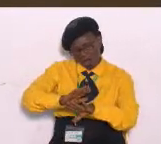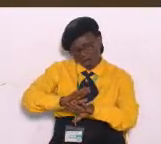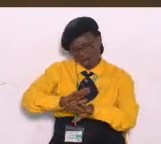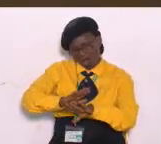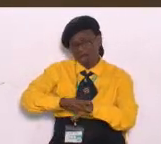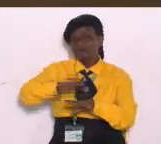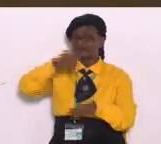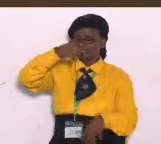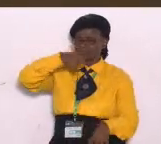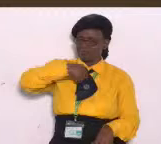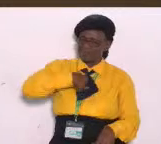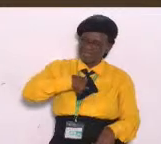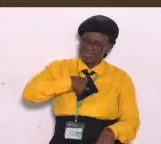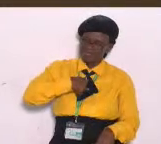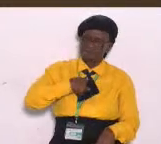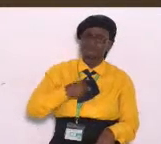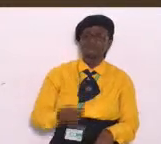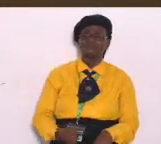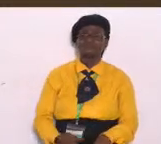on me.